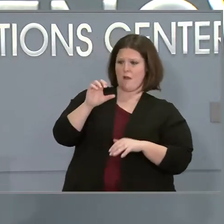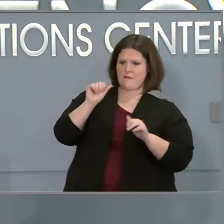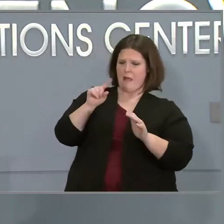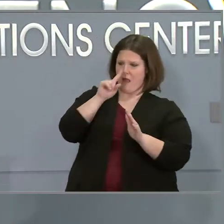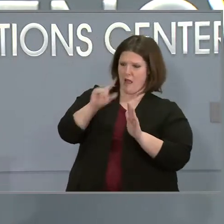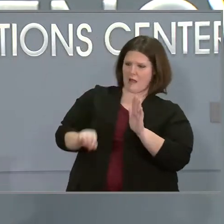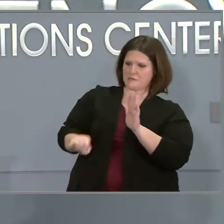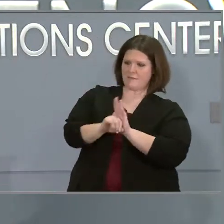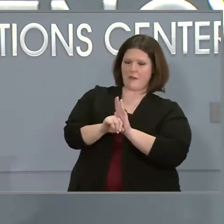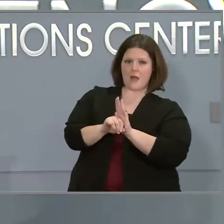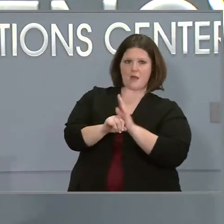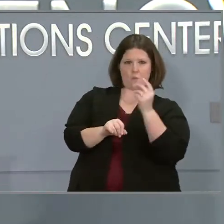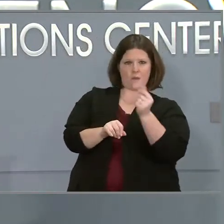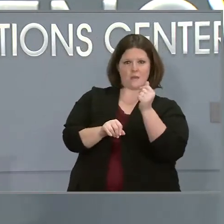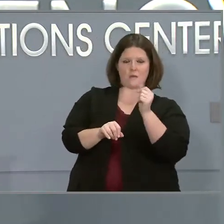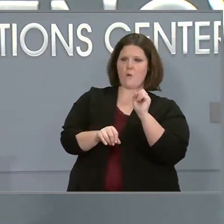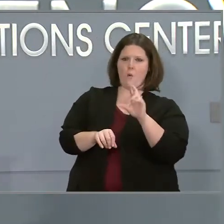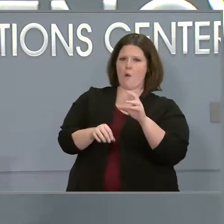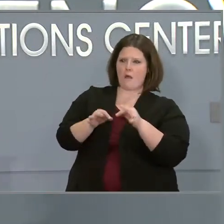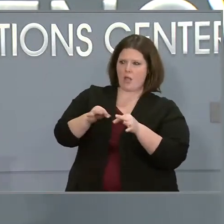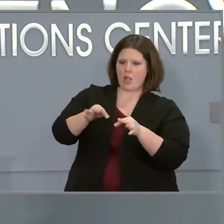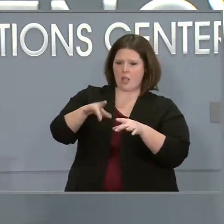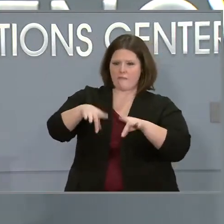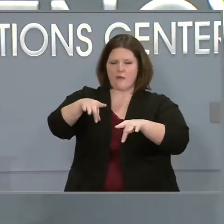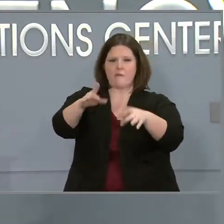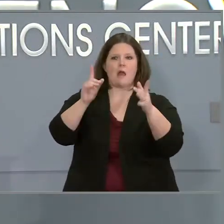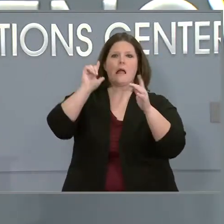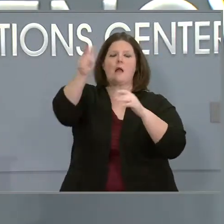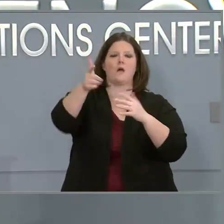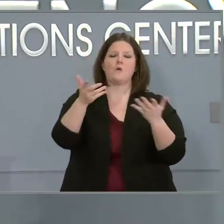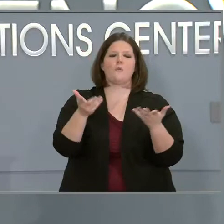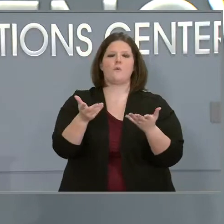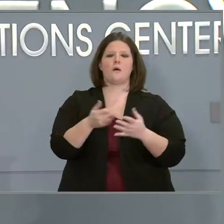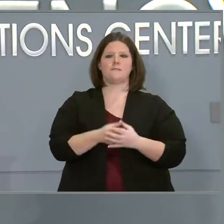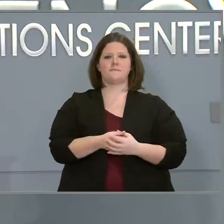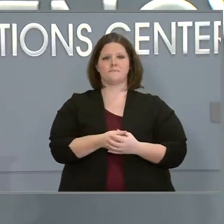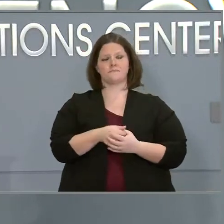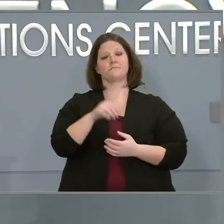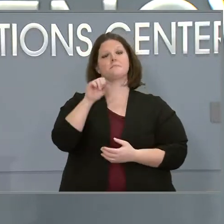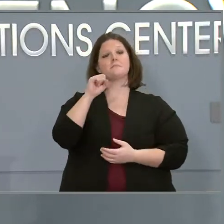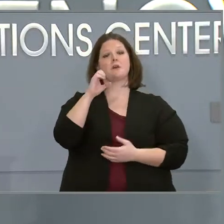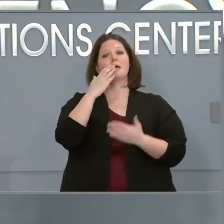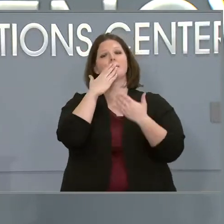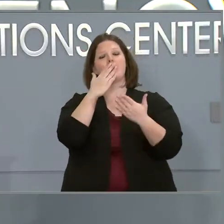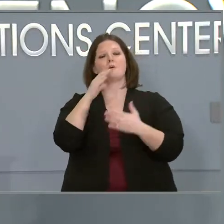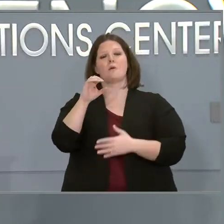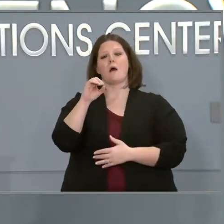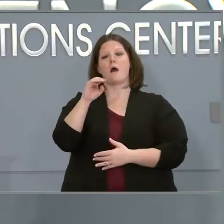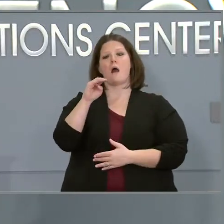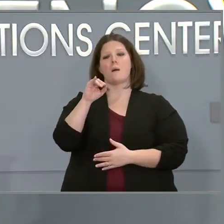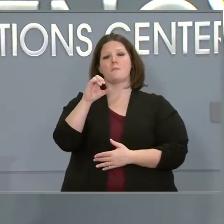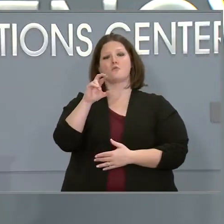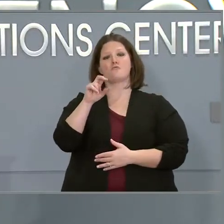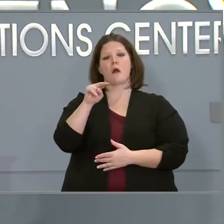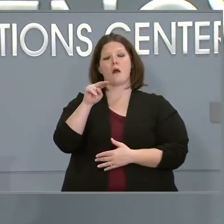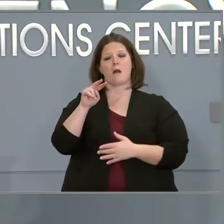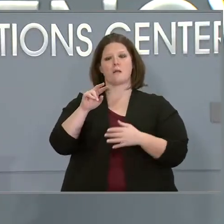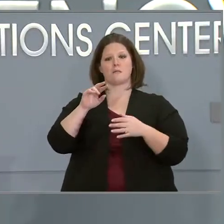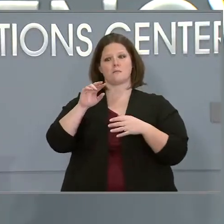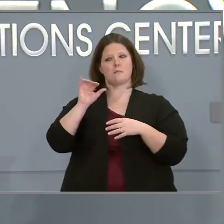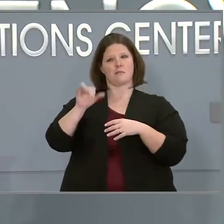here quickly? Rose, thanks for the question. So the Omicron variant can be picked up